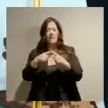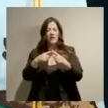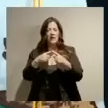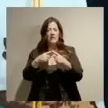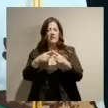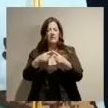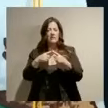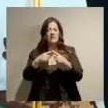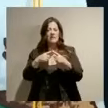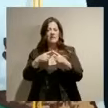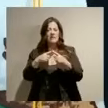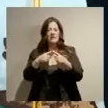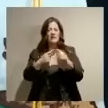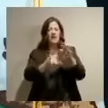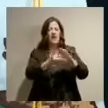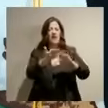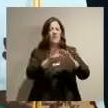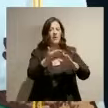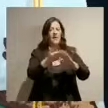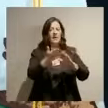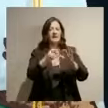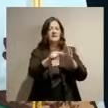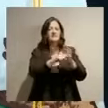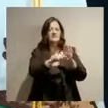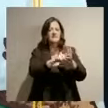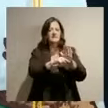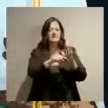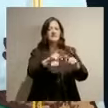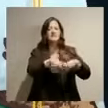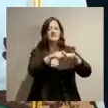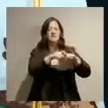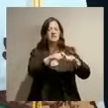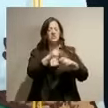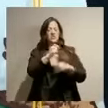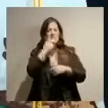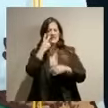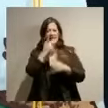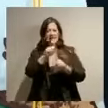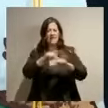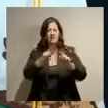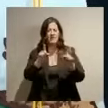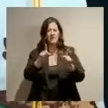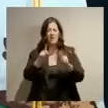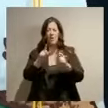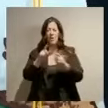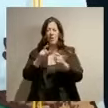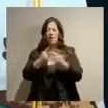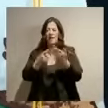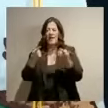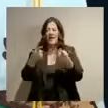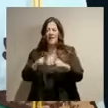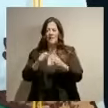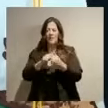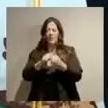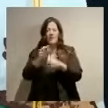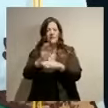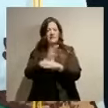suspension and, whether you saw any kind of deterrent to business growth or business retention in the